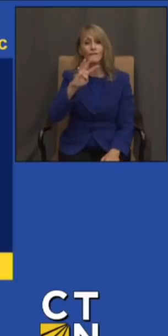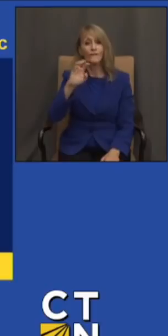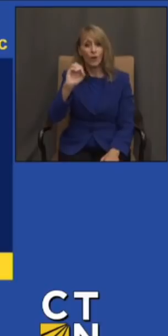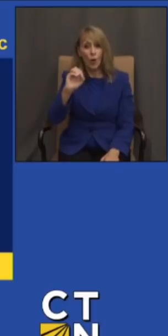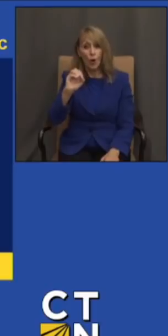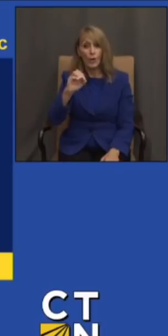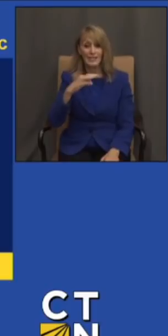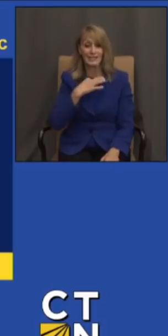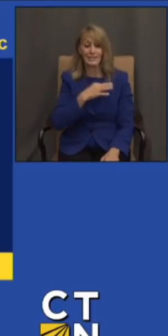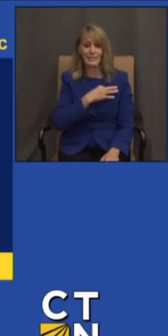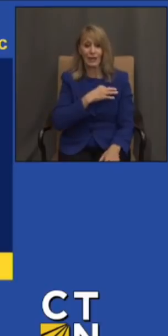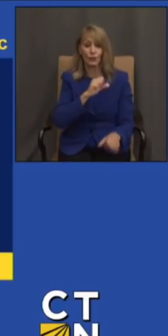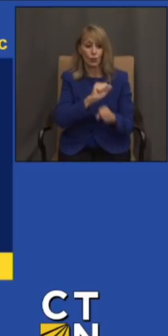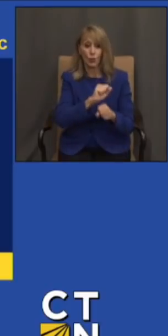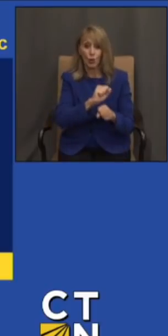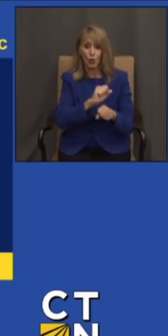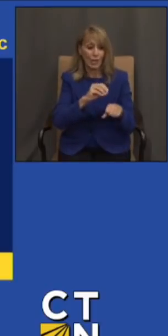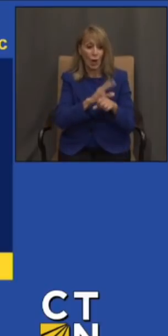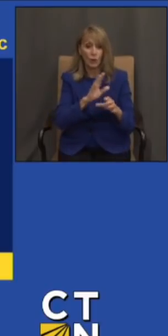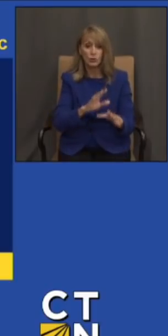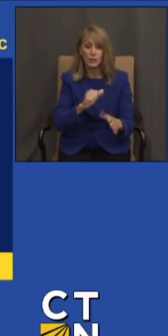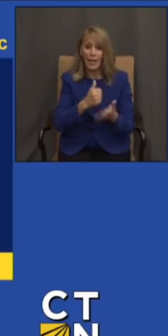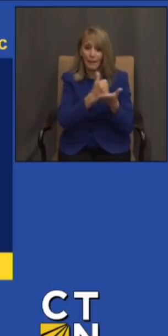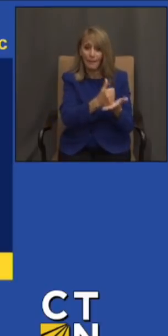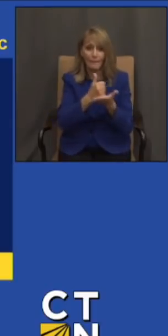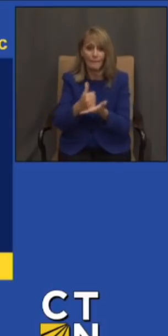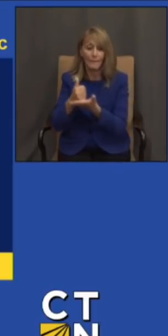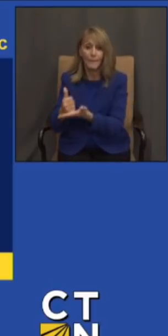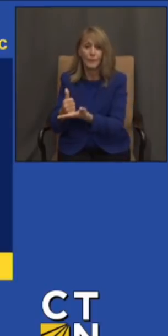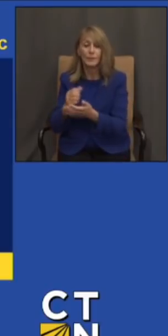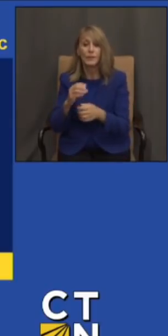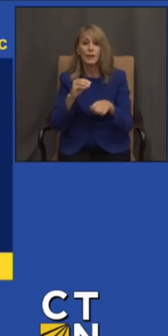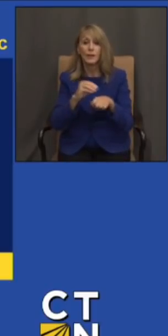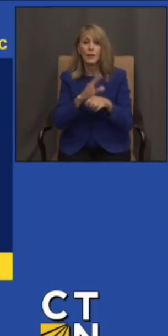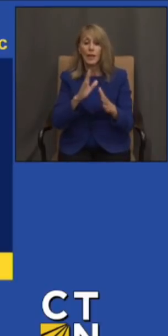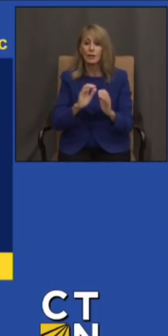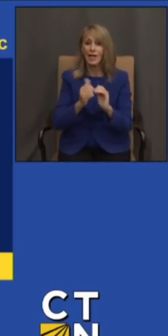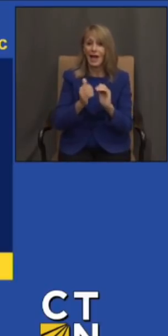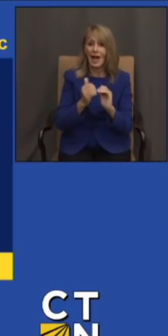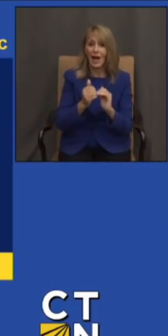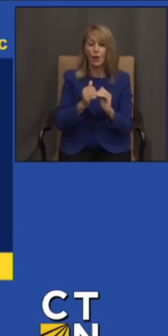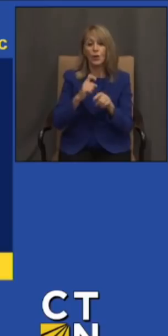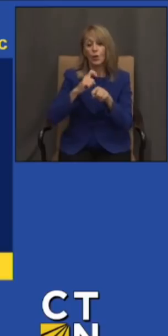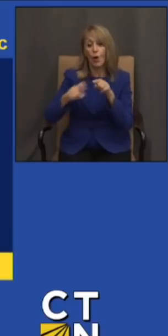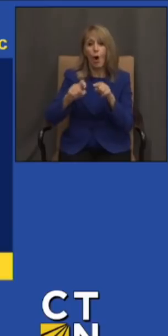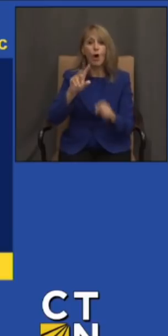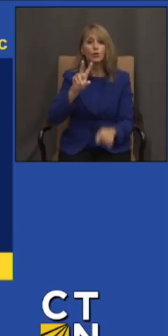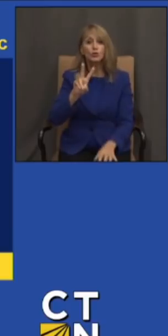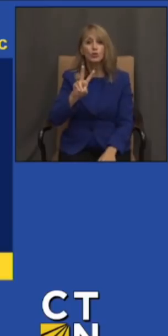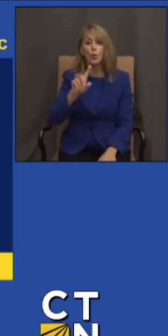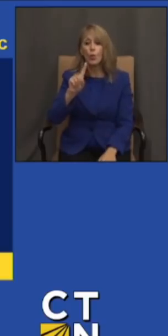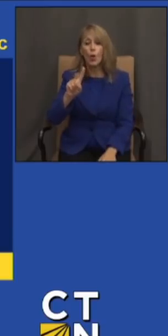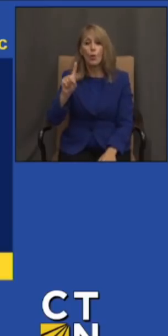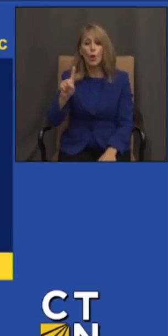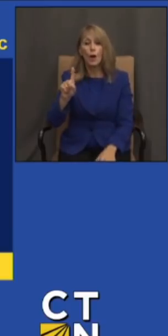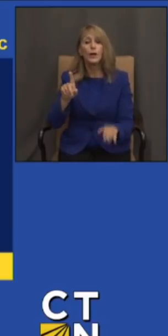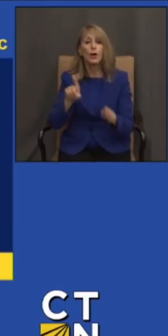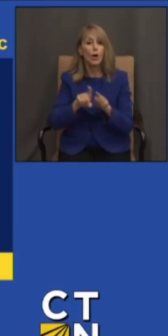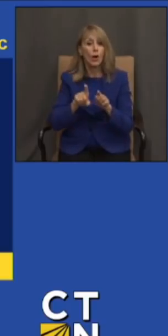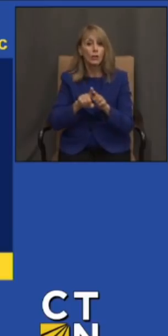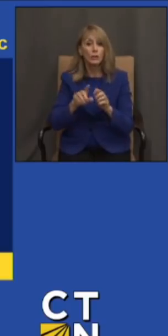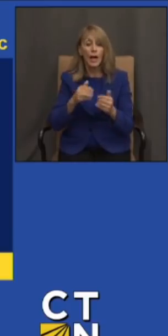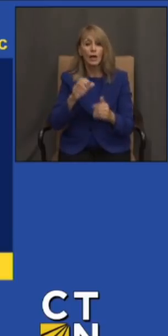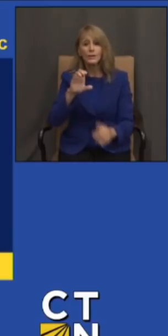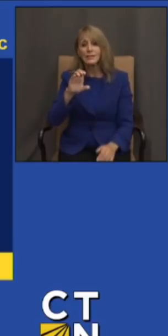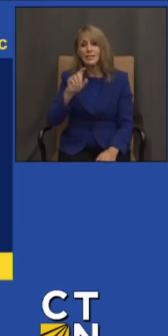available statewide to assist people. The counselors can be accessed through 211 or also through the